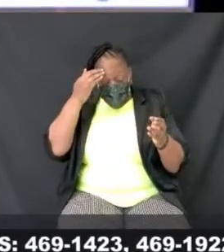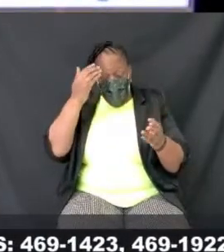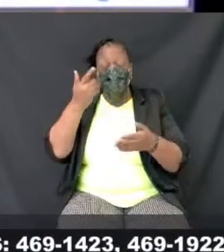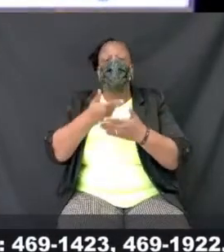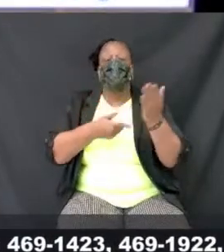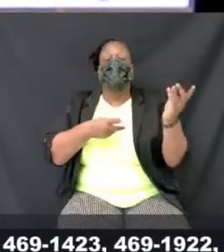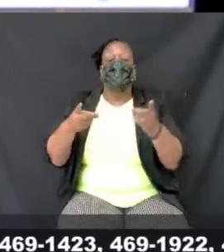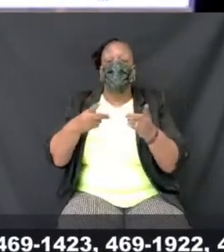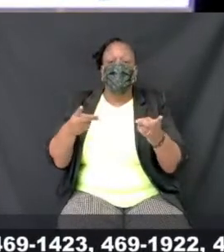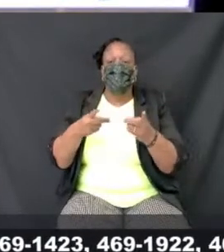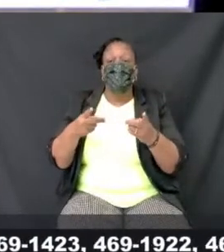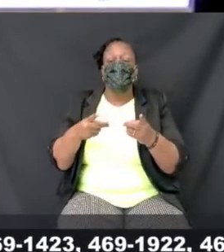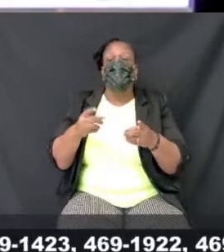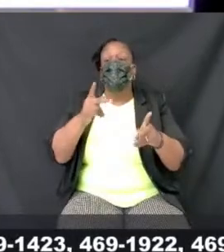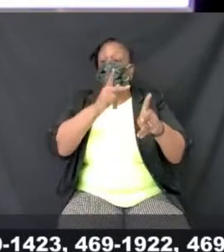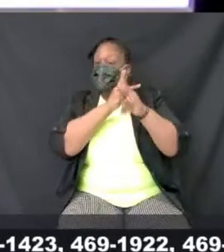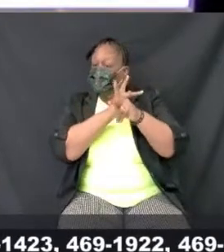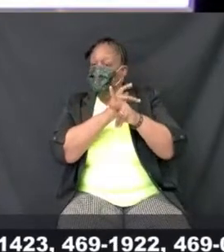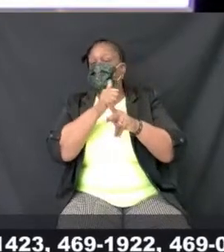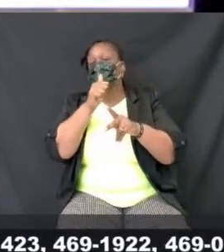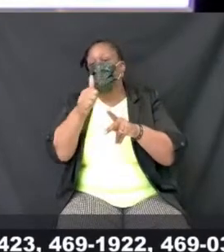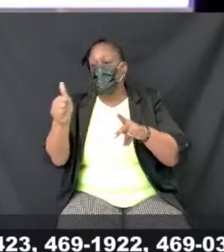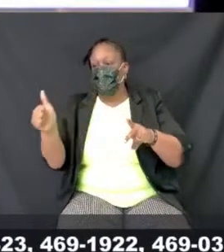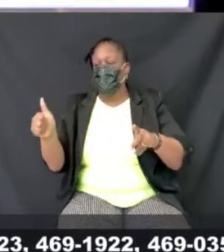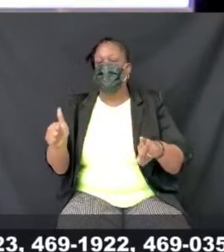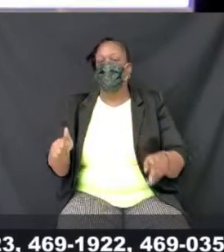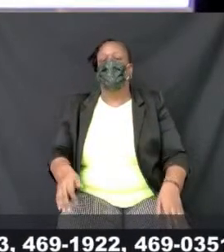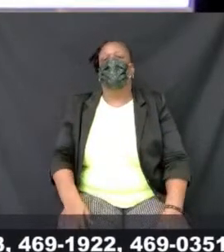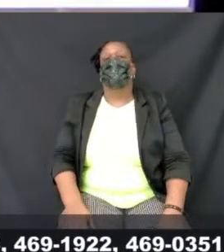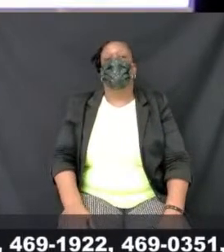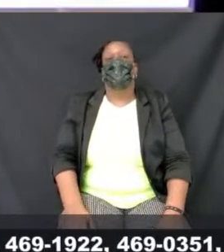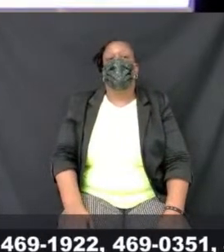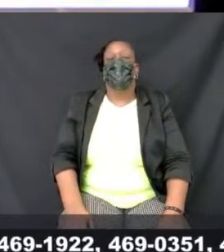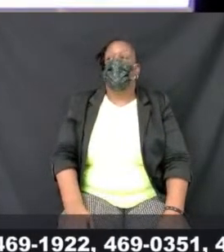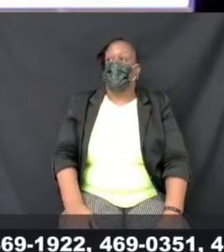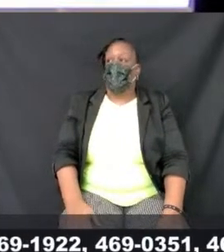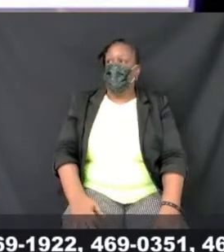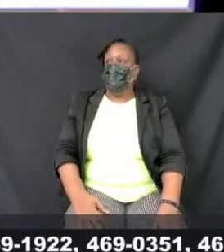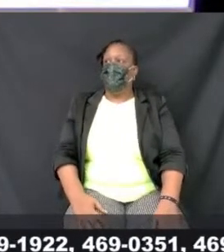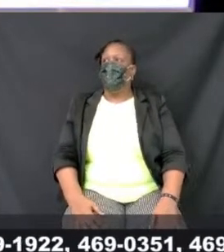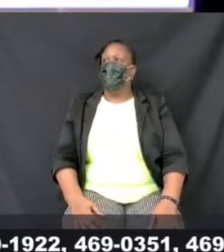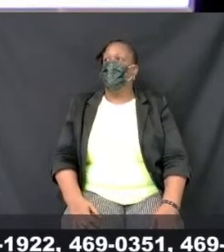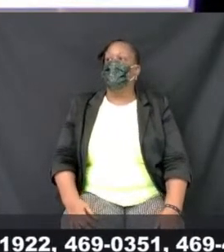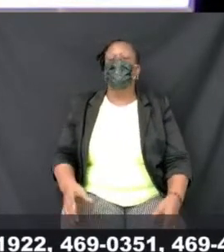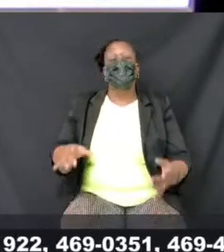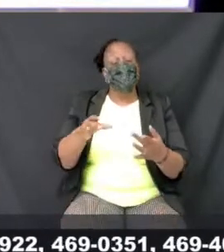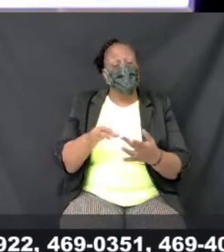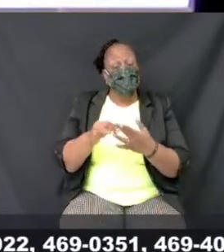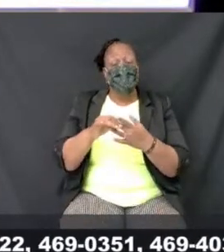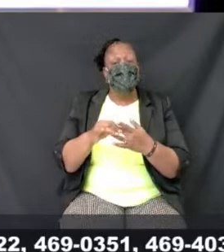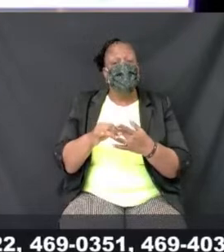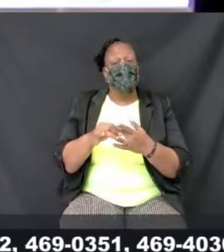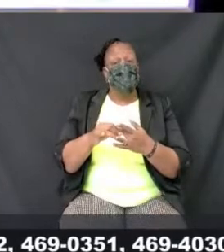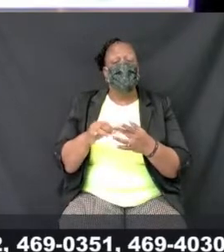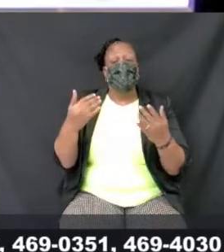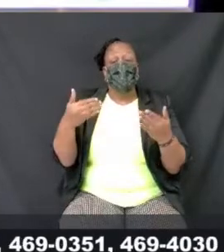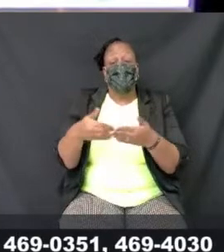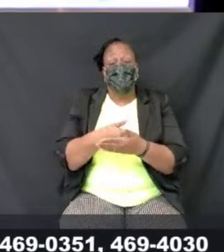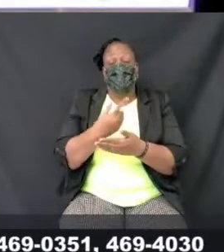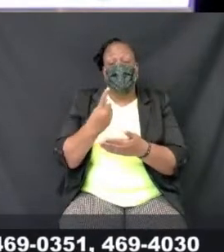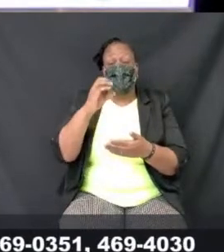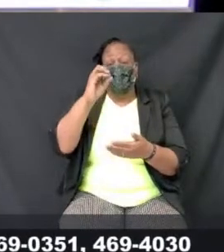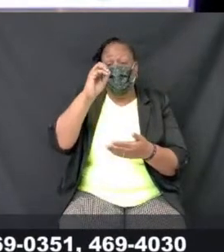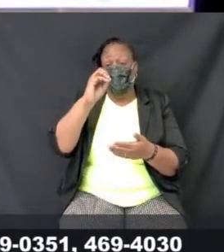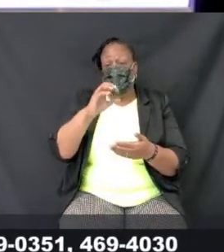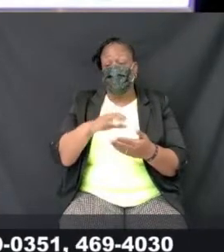ourselves, get vaccinated, using non-pharmaceuticals. And so, especially as it relates to Omicron, there is no reason for us